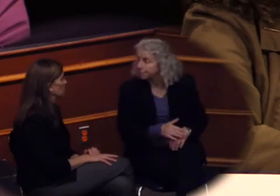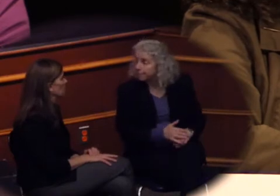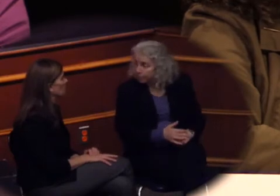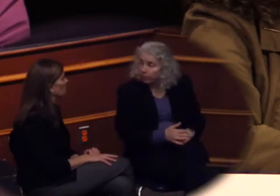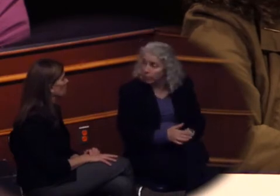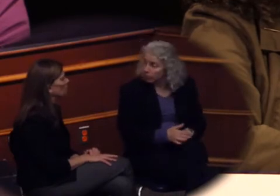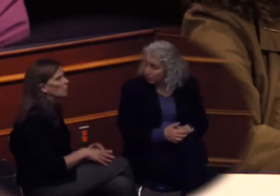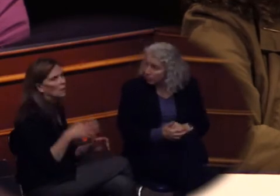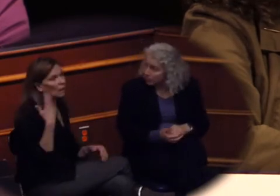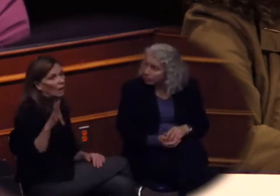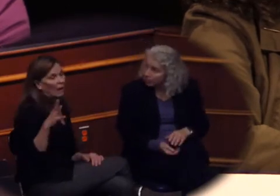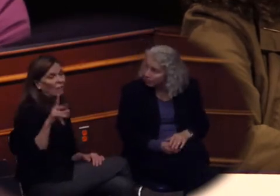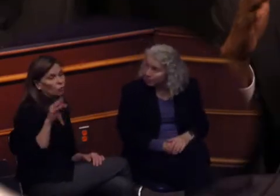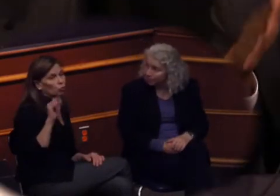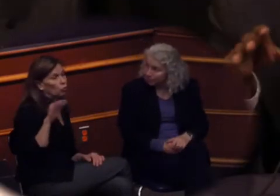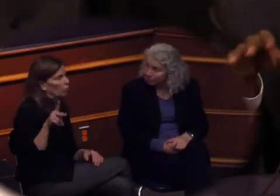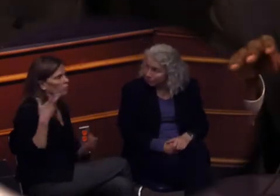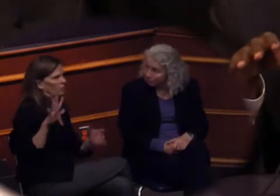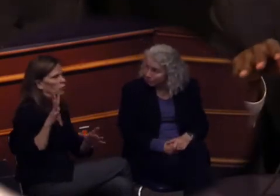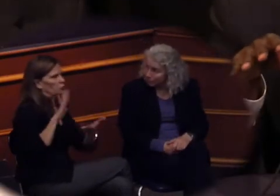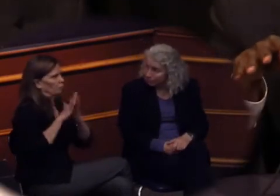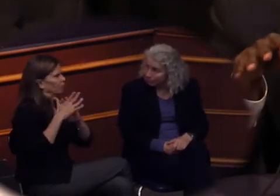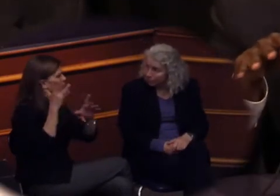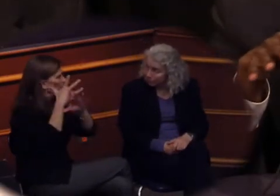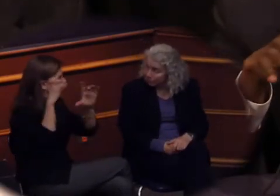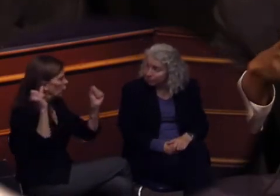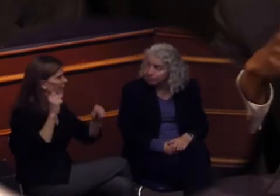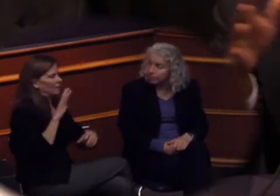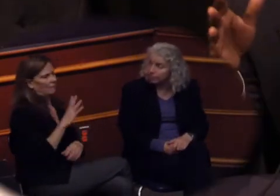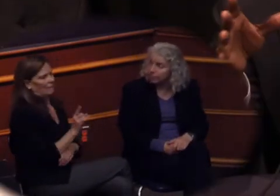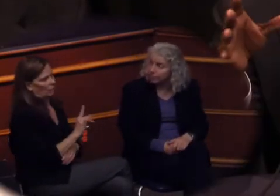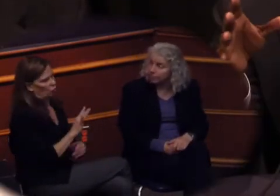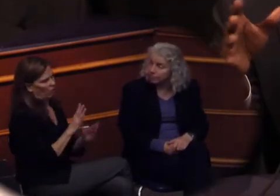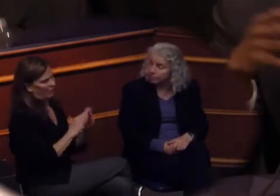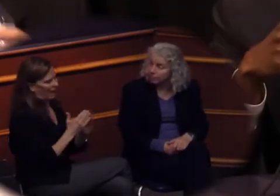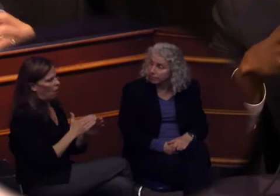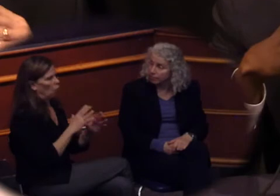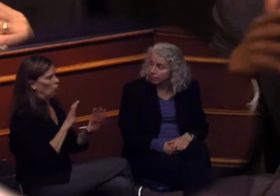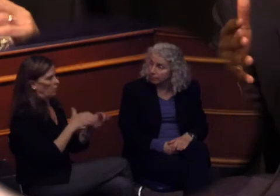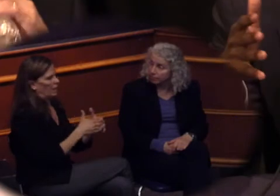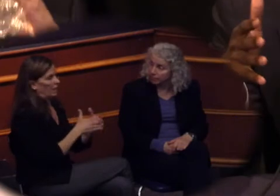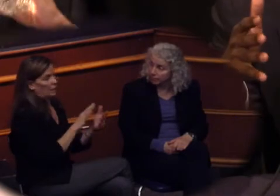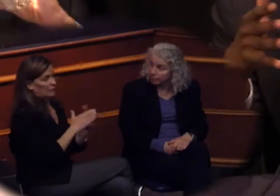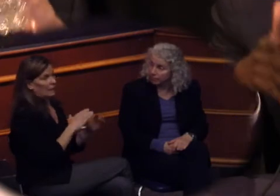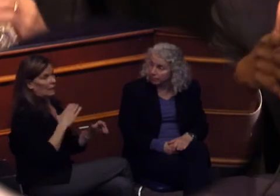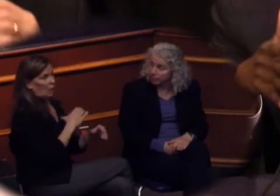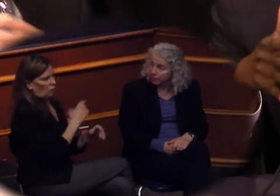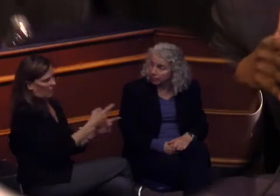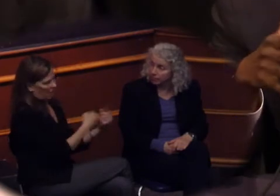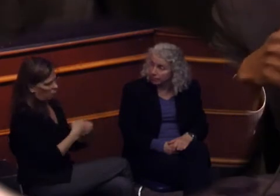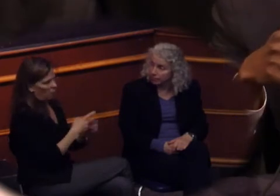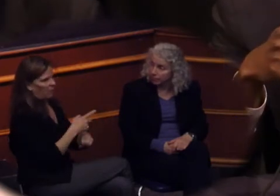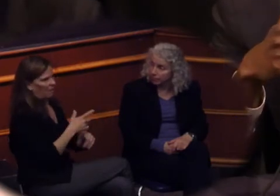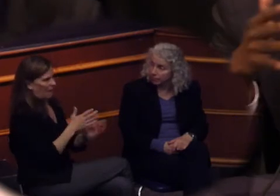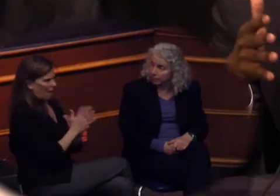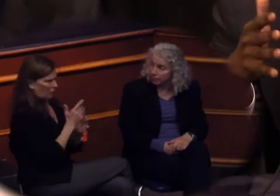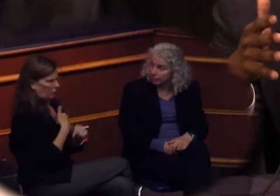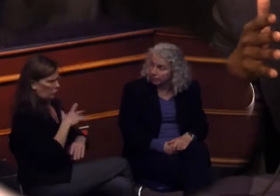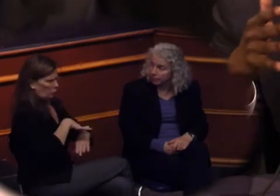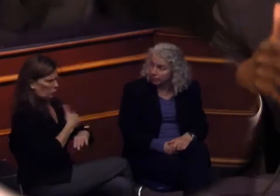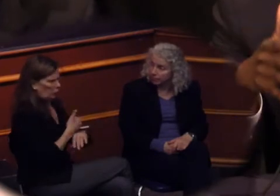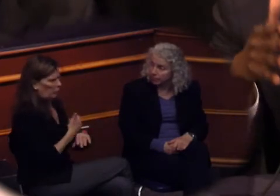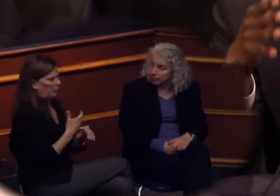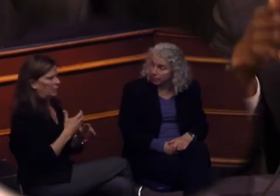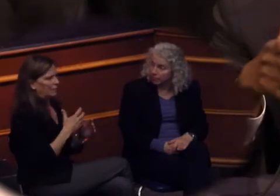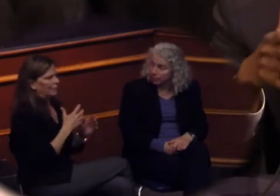After Donald Trump got elected, members of my Democratic town committee and city council came to me and asked me to put an ordinance in place that reflected